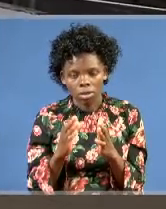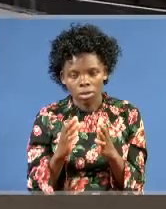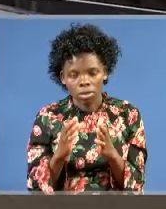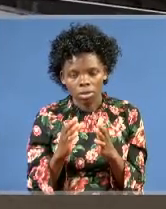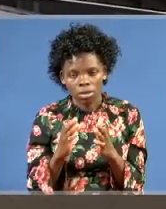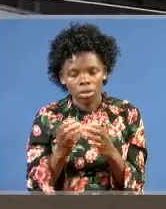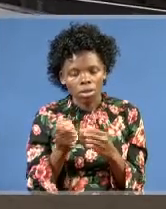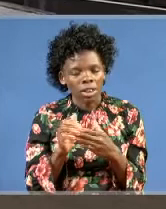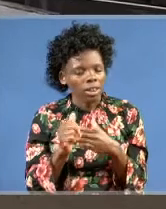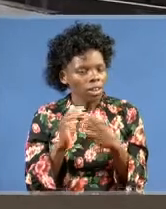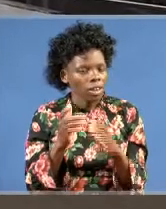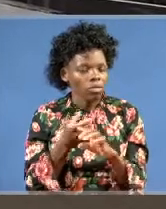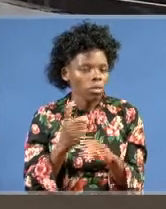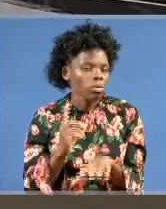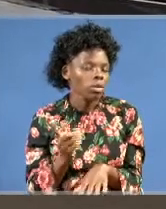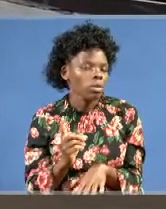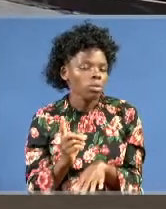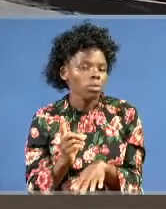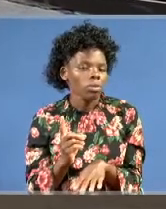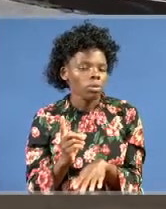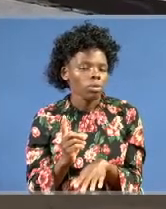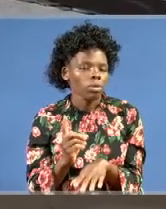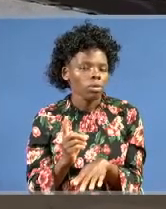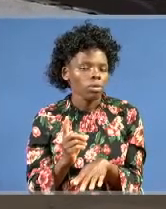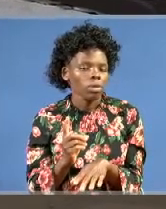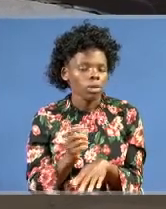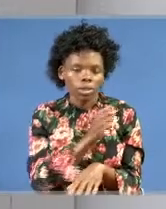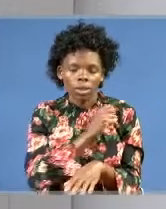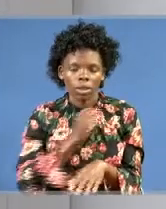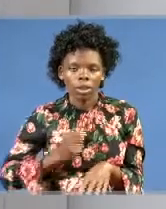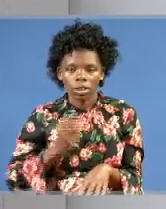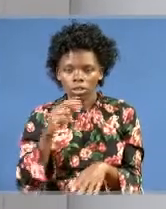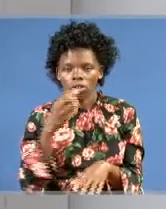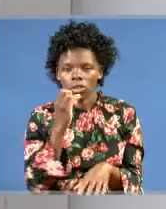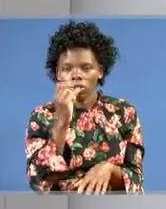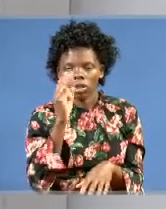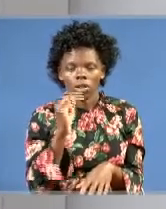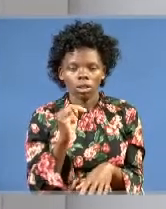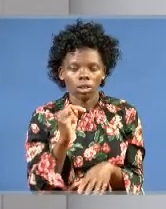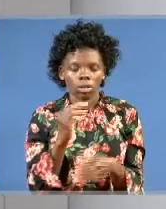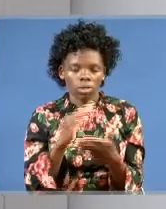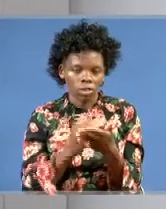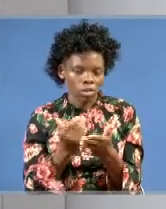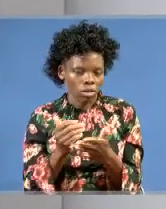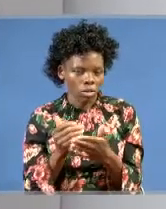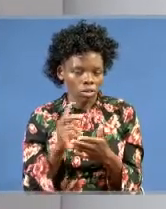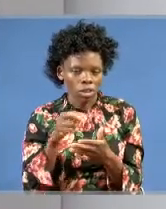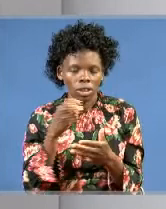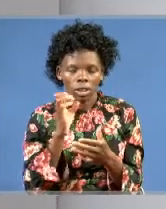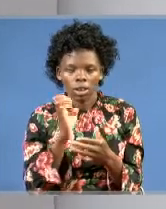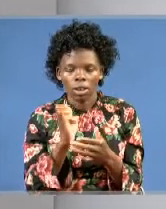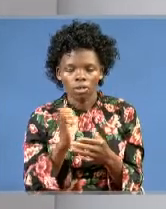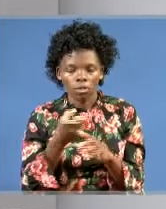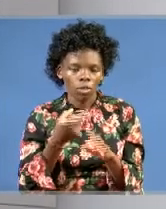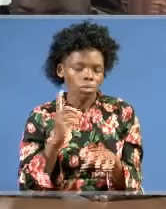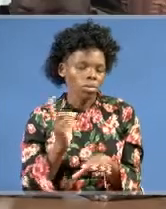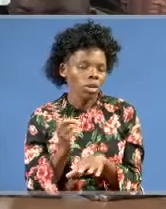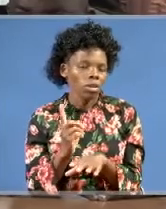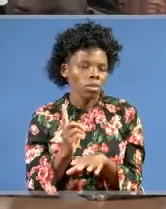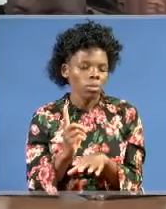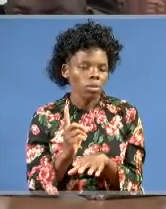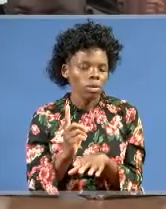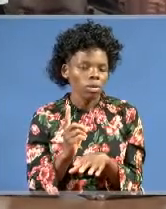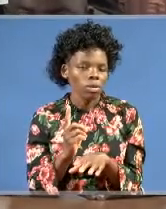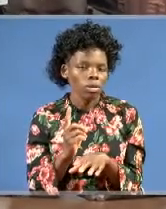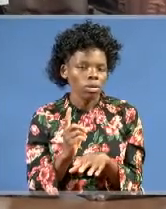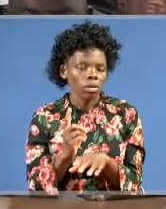the wrath of leaders from Nairobi. Nairobi Senator Johnson Sakaja, flanked by a section of legislators from Nairobi, have poked